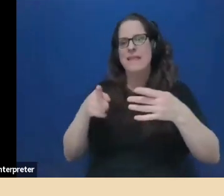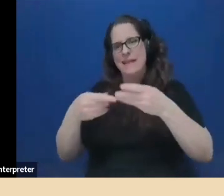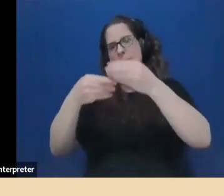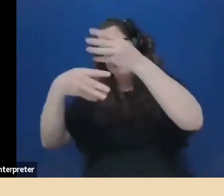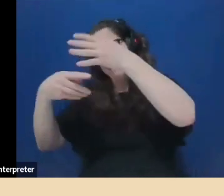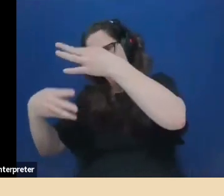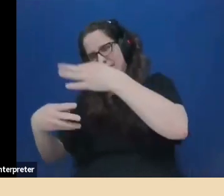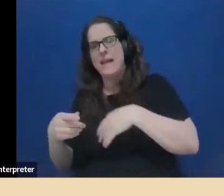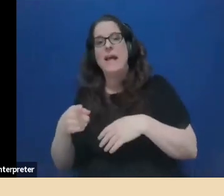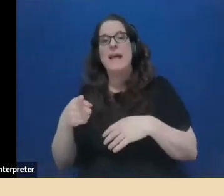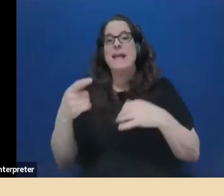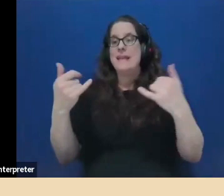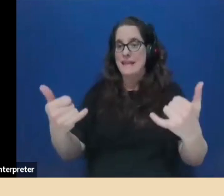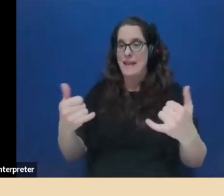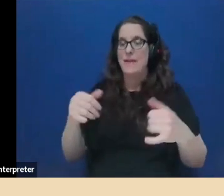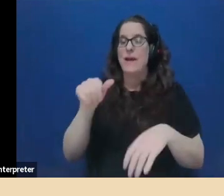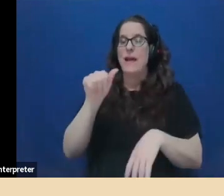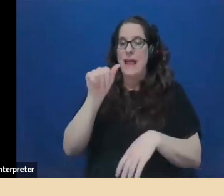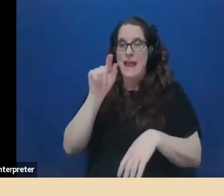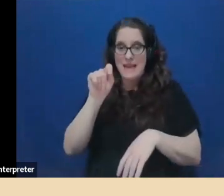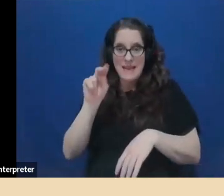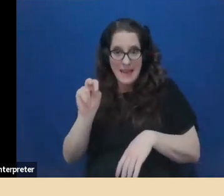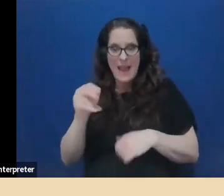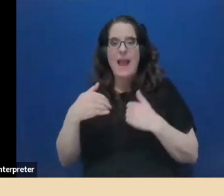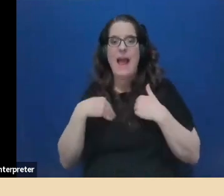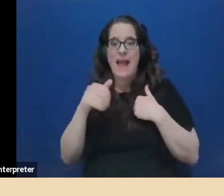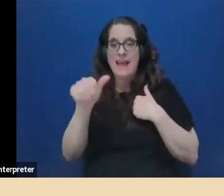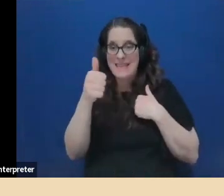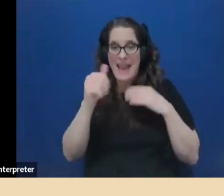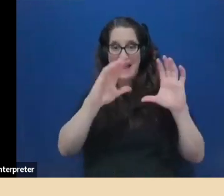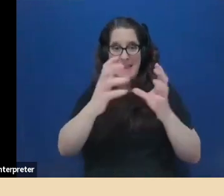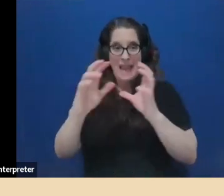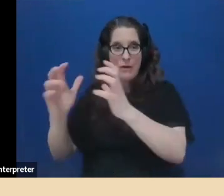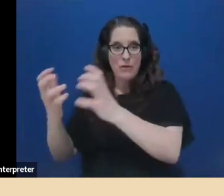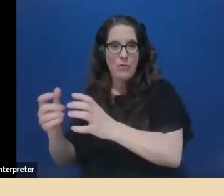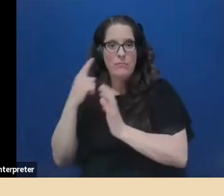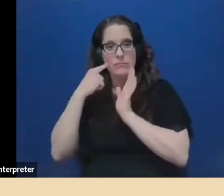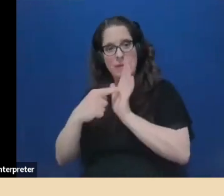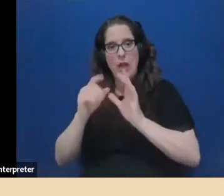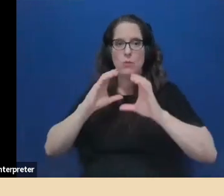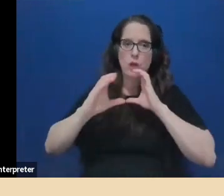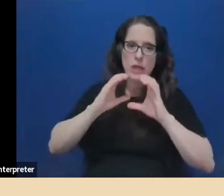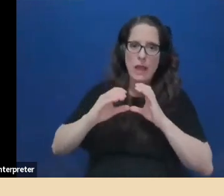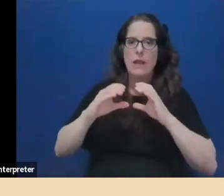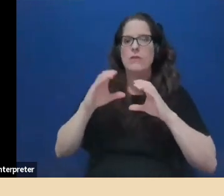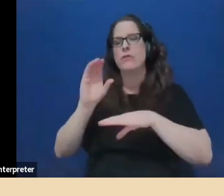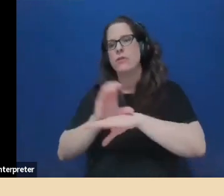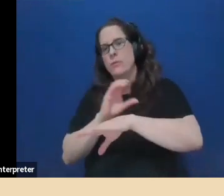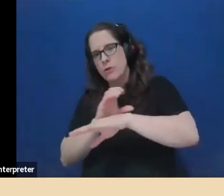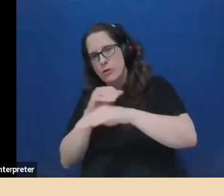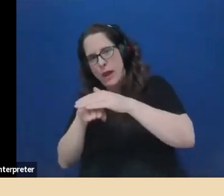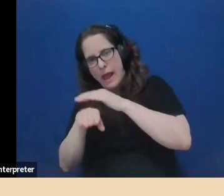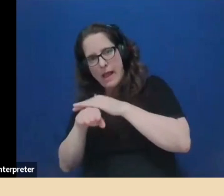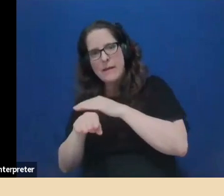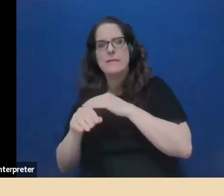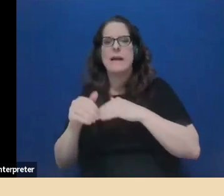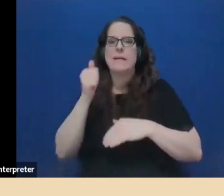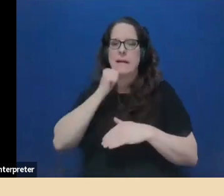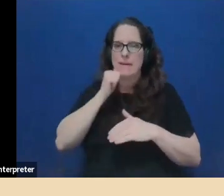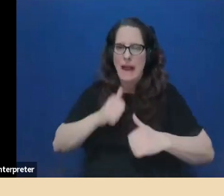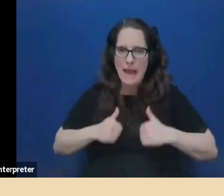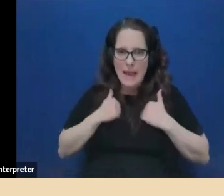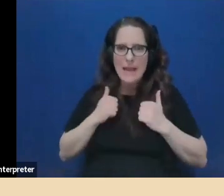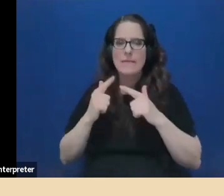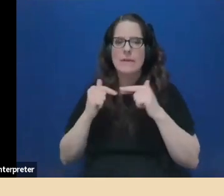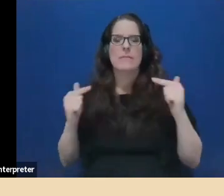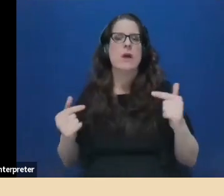categories: communication, computer access, daily living, phone. You can see them all right here. Very nice to look at. And you're wondering, let's just